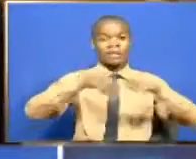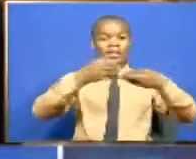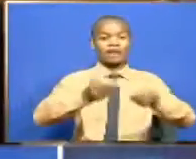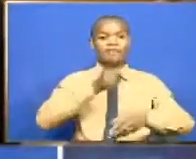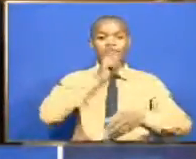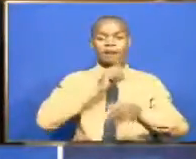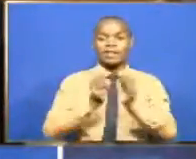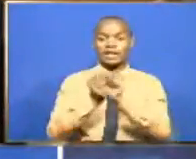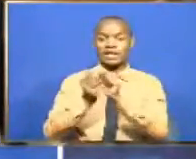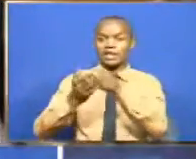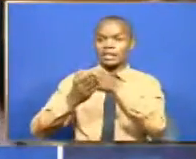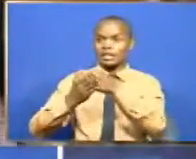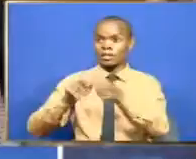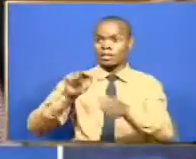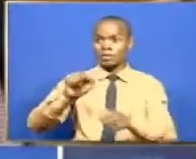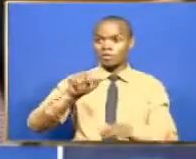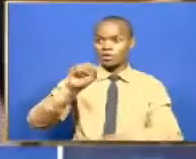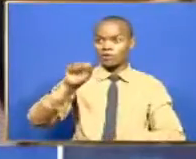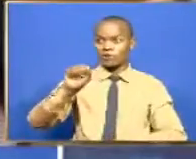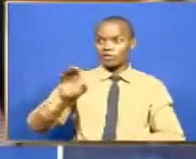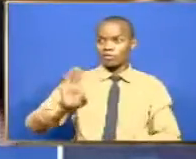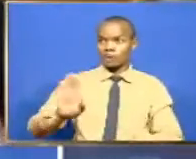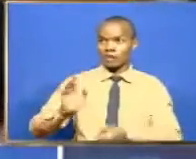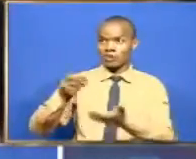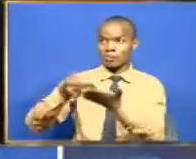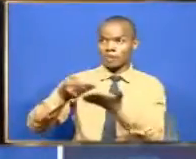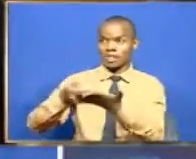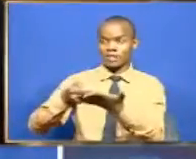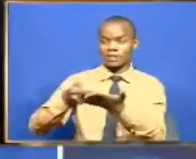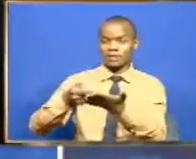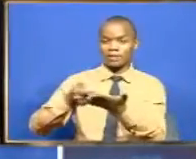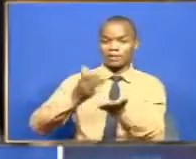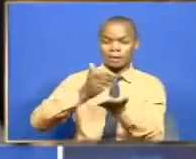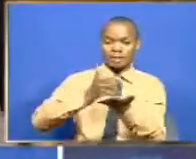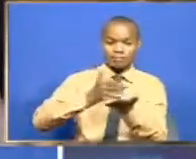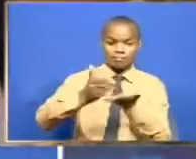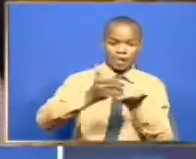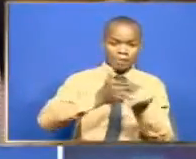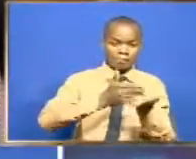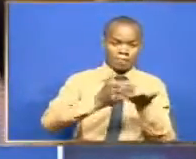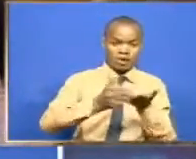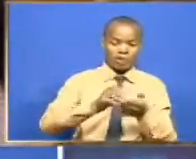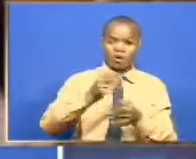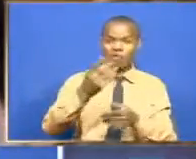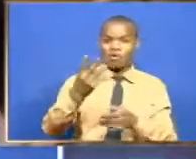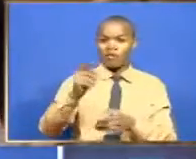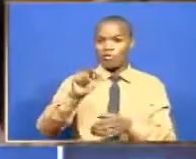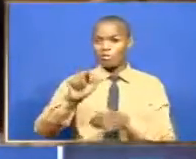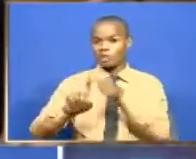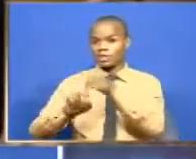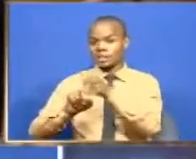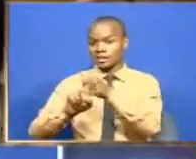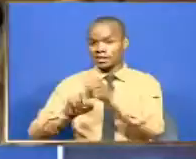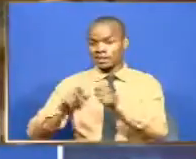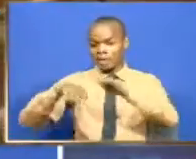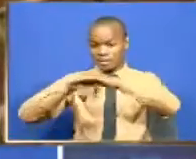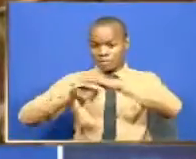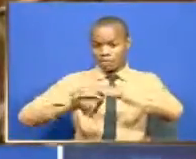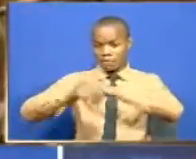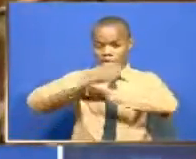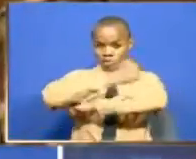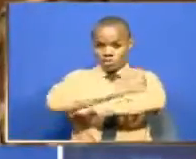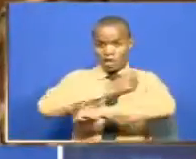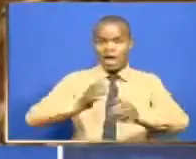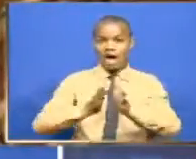19.5 billion shillings, broken down into 4.6 for primary schools and 14.9